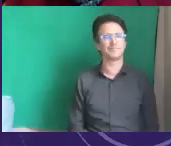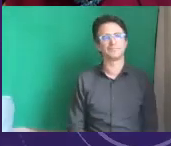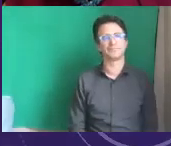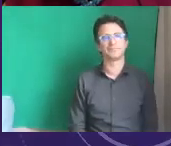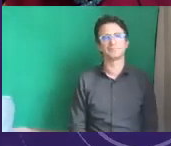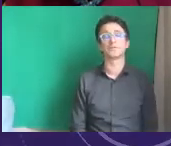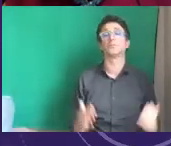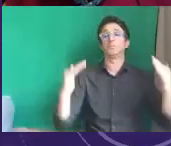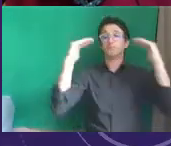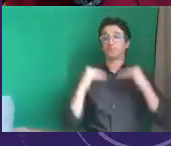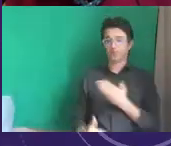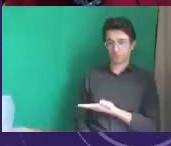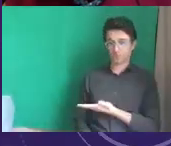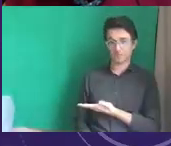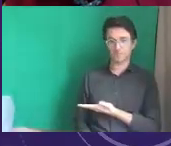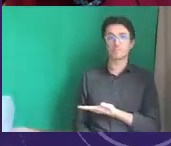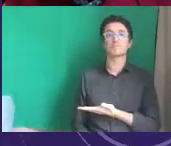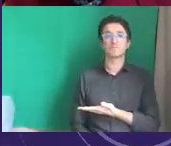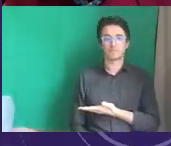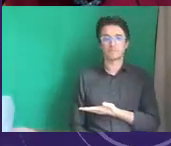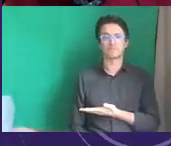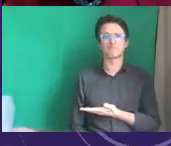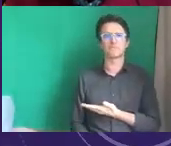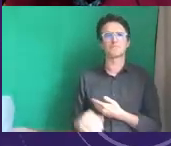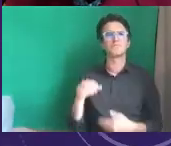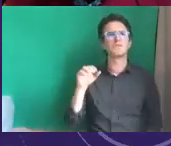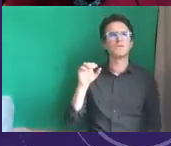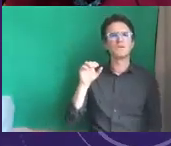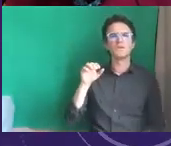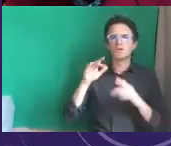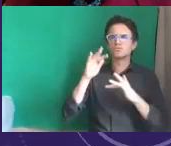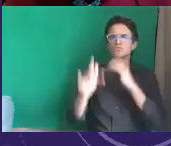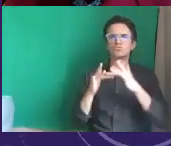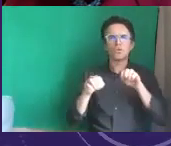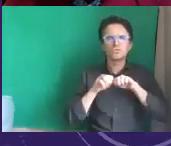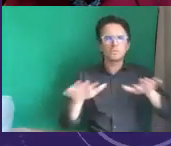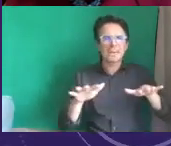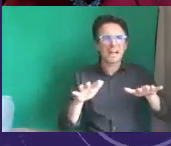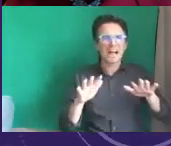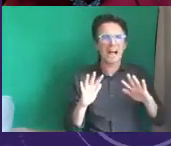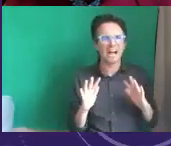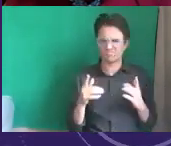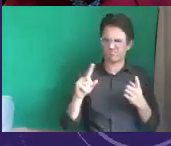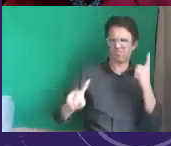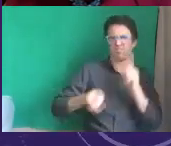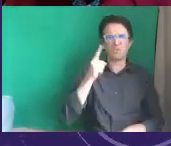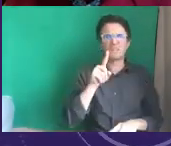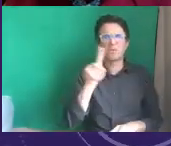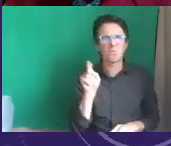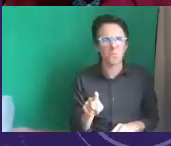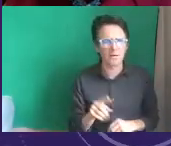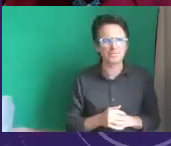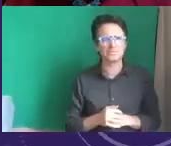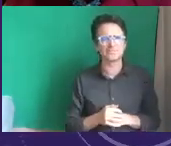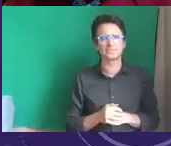So social media, why does it matter? Why it matters to society, why it matters for people with disabilities,